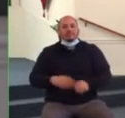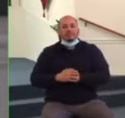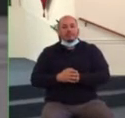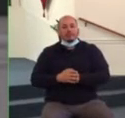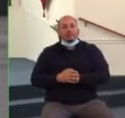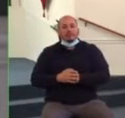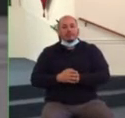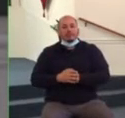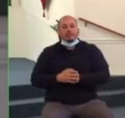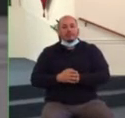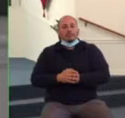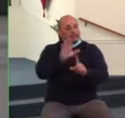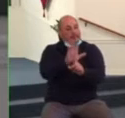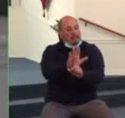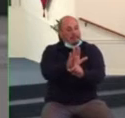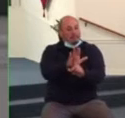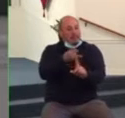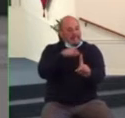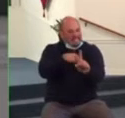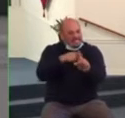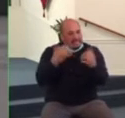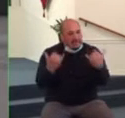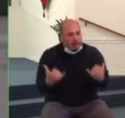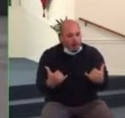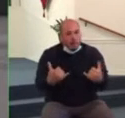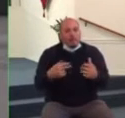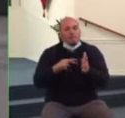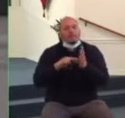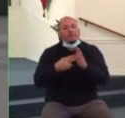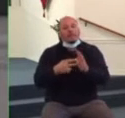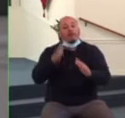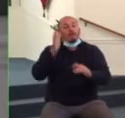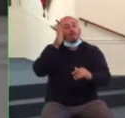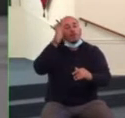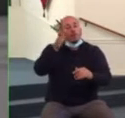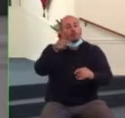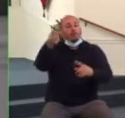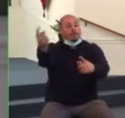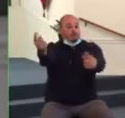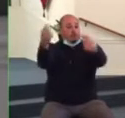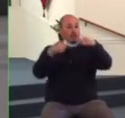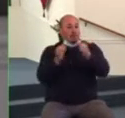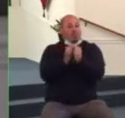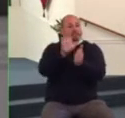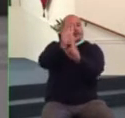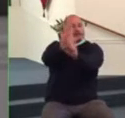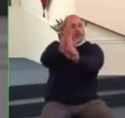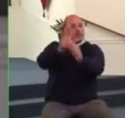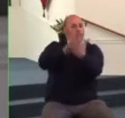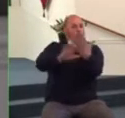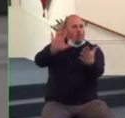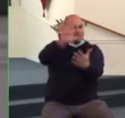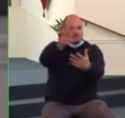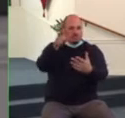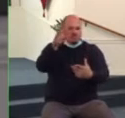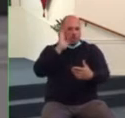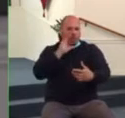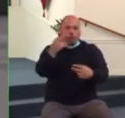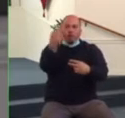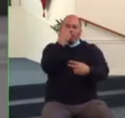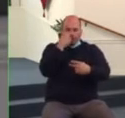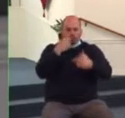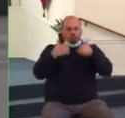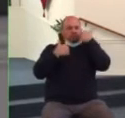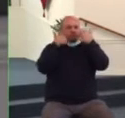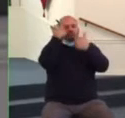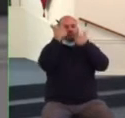the Father and of the holy angels. Now, no one likes to suffer. But if you're ashamed to suffer